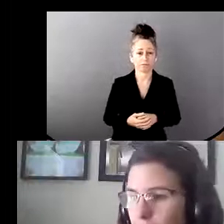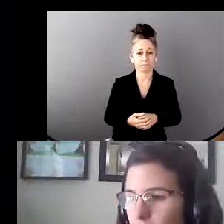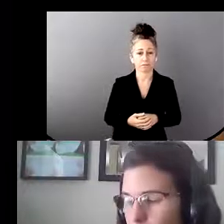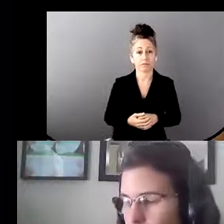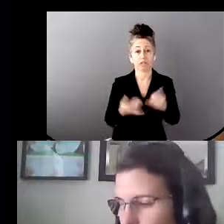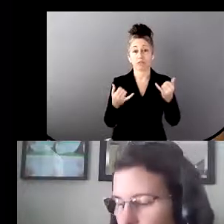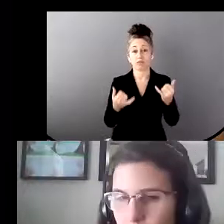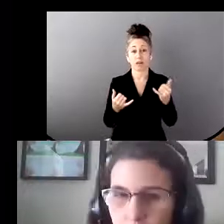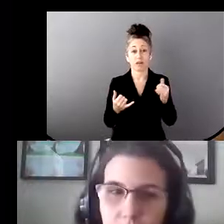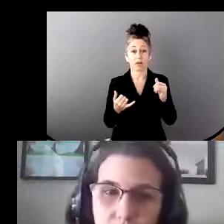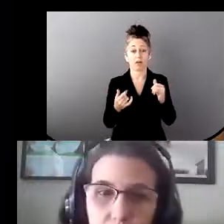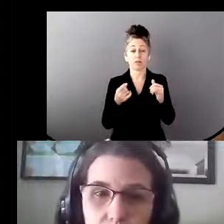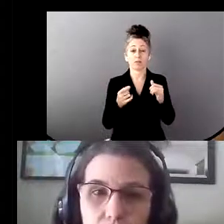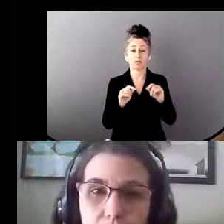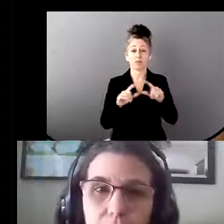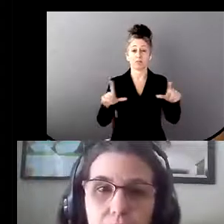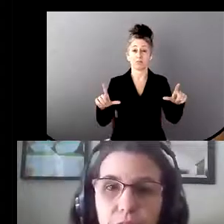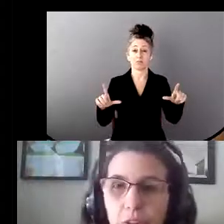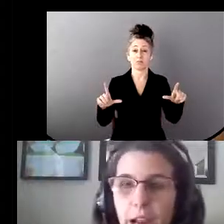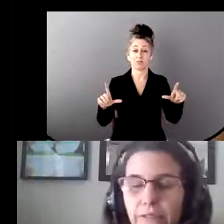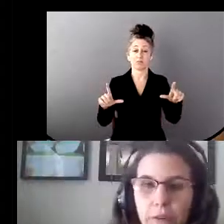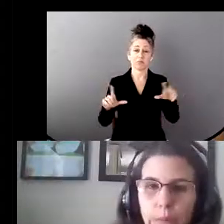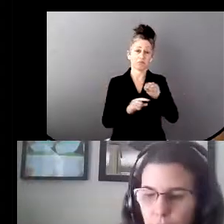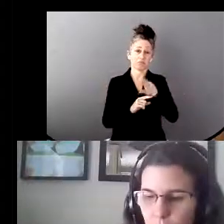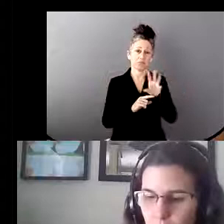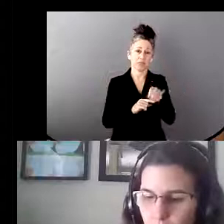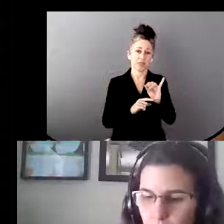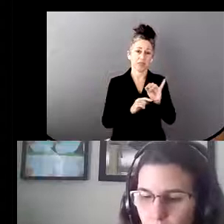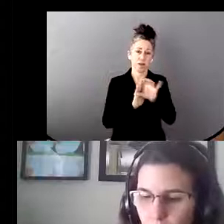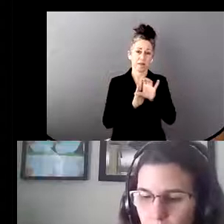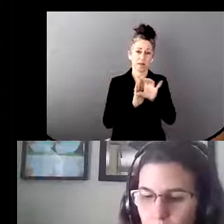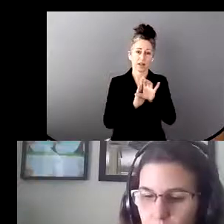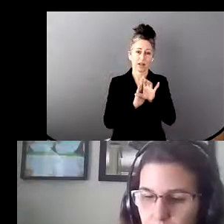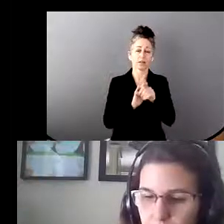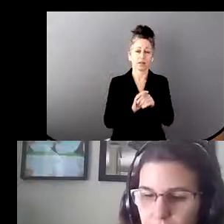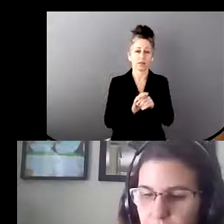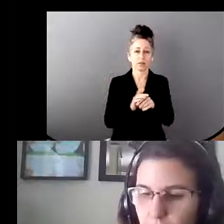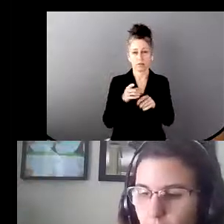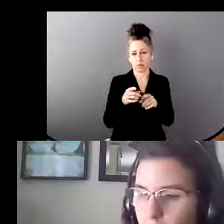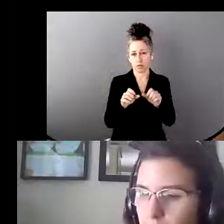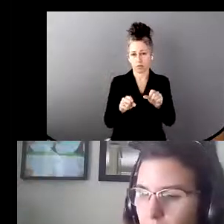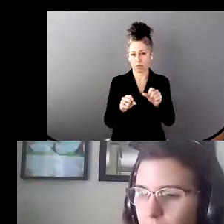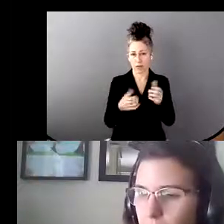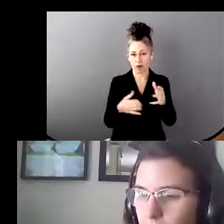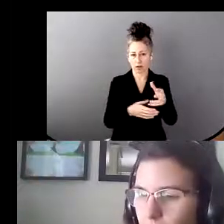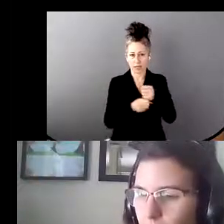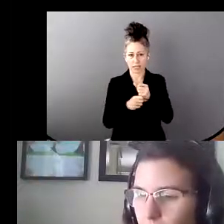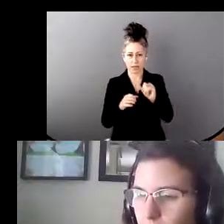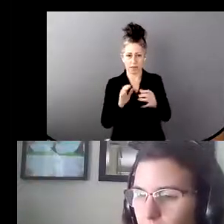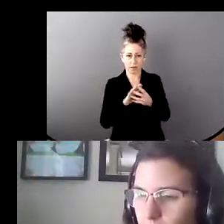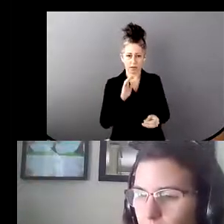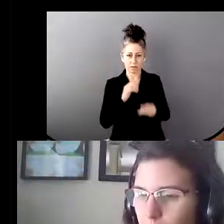Right now, the screen shows just a screenshot of the infographic, which you probably received a copy of if